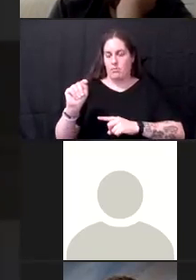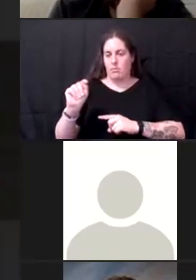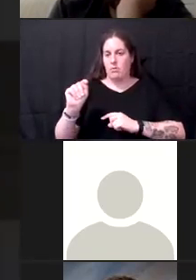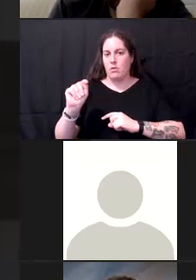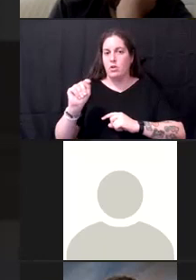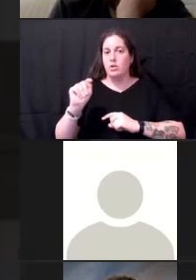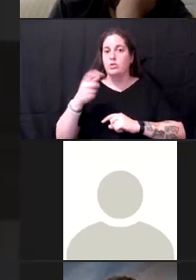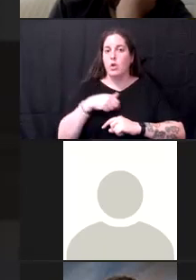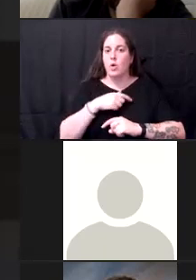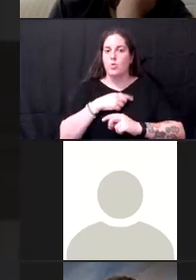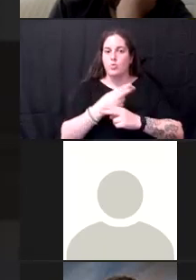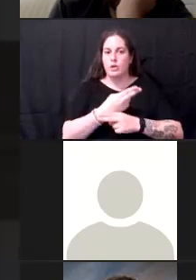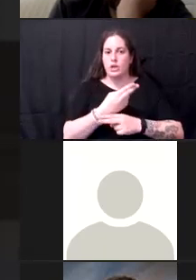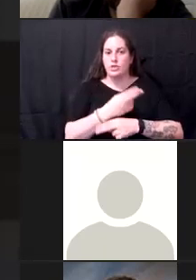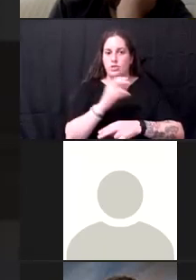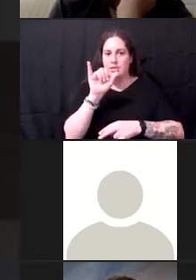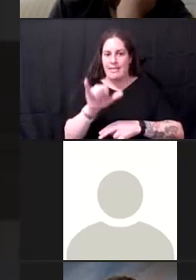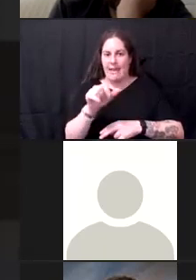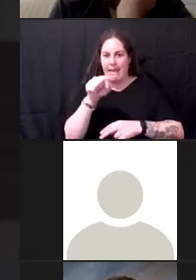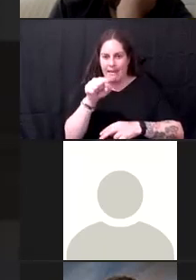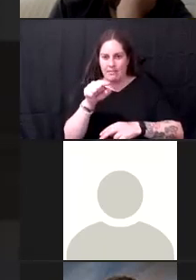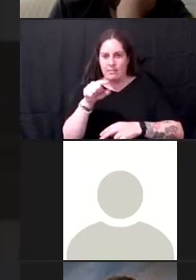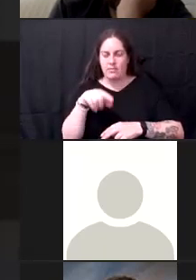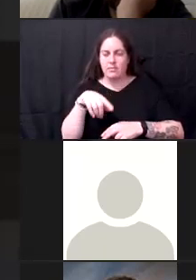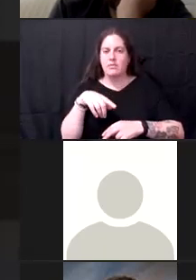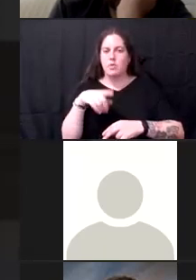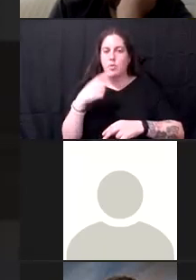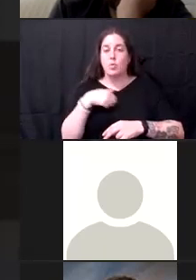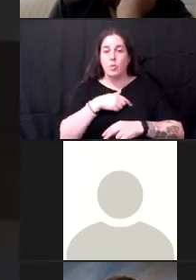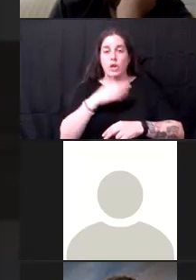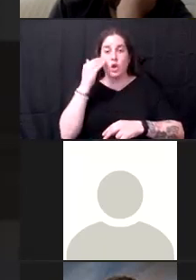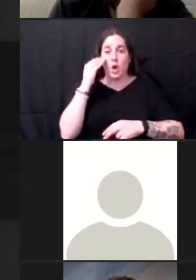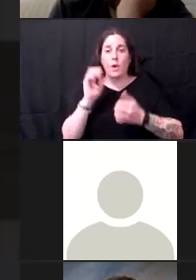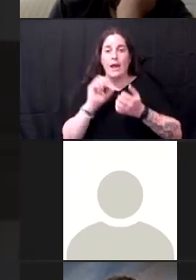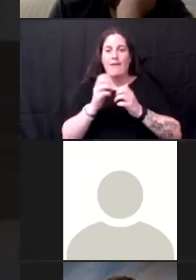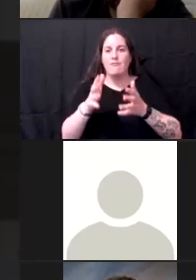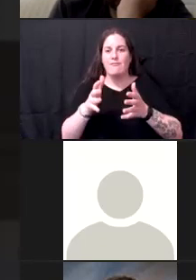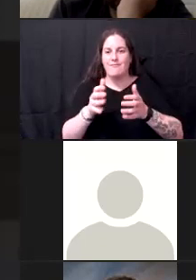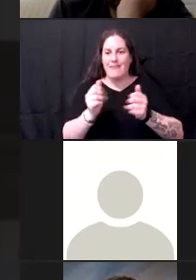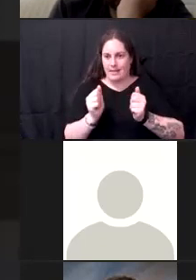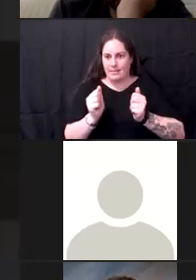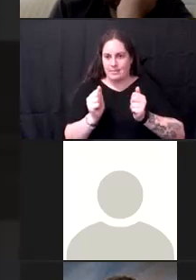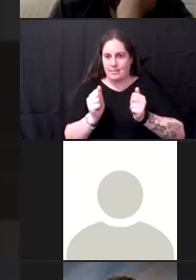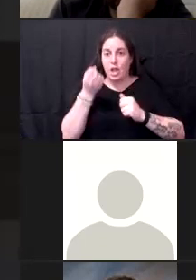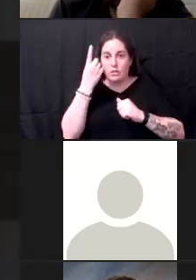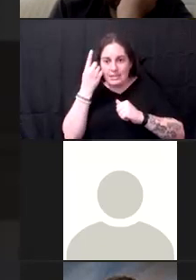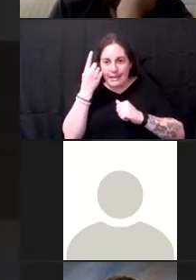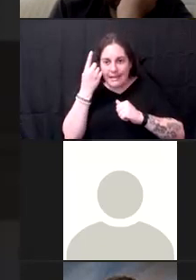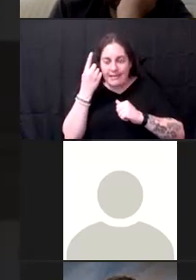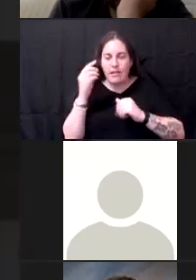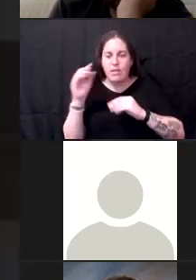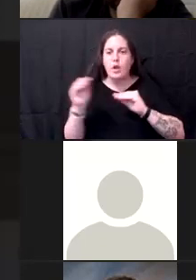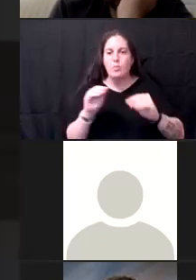this value, we know how fast the object is orbiting, because remember, these objects are moving into a